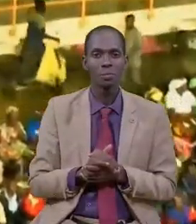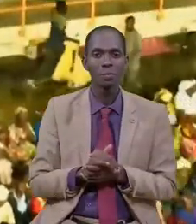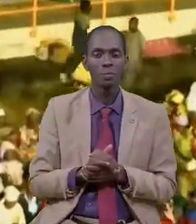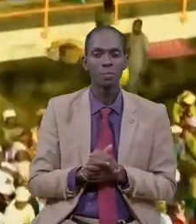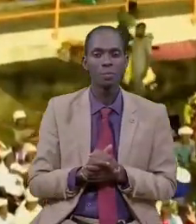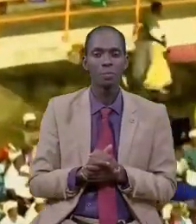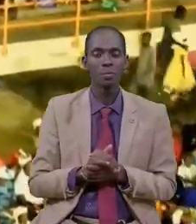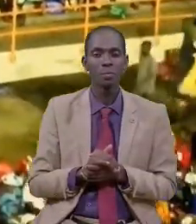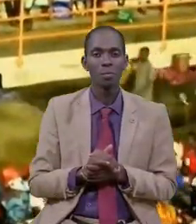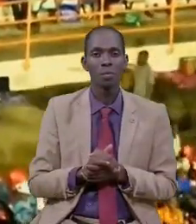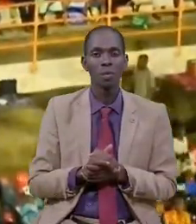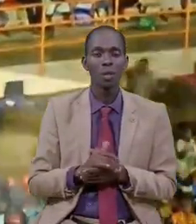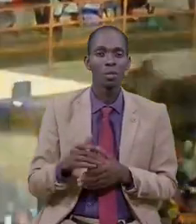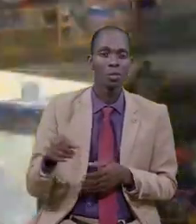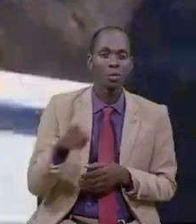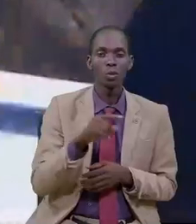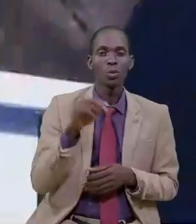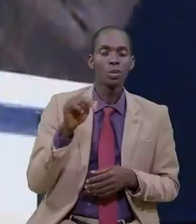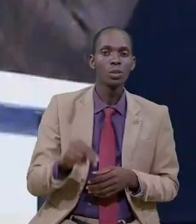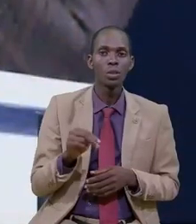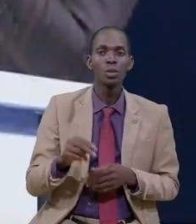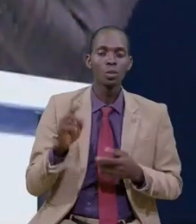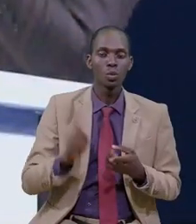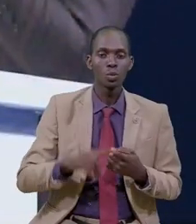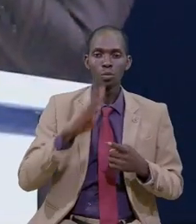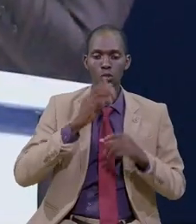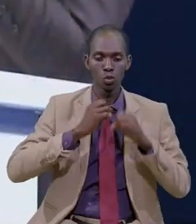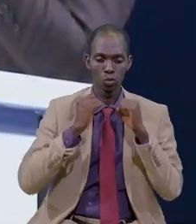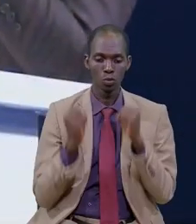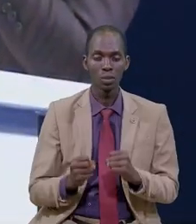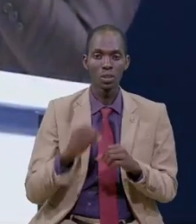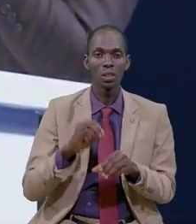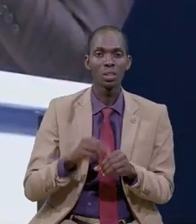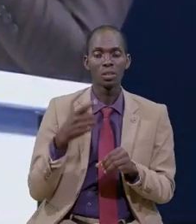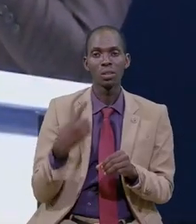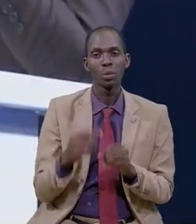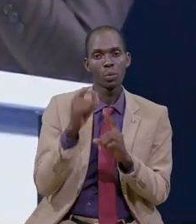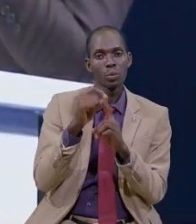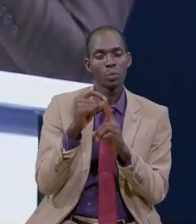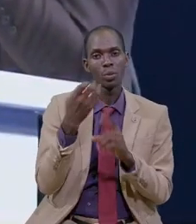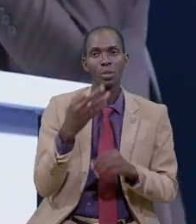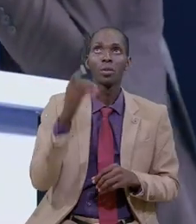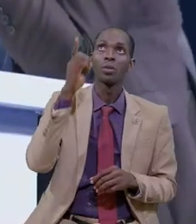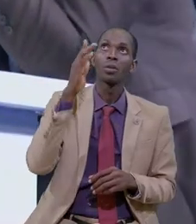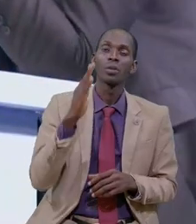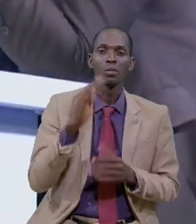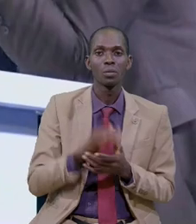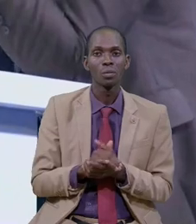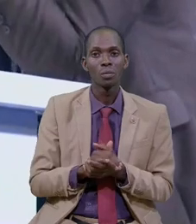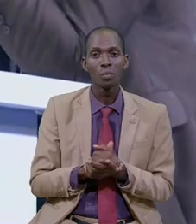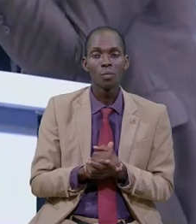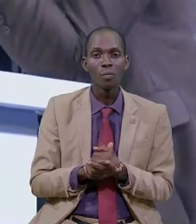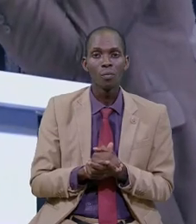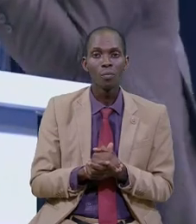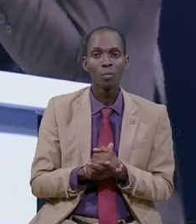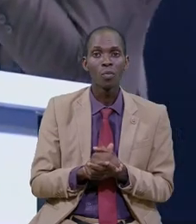You need to be fed on the with the word of God. It's when we know you,